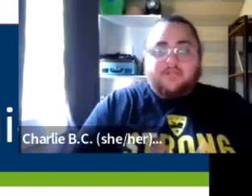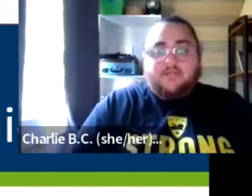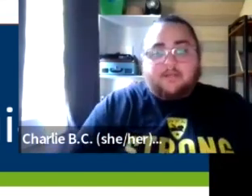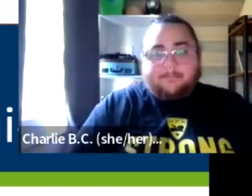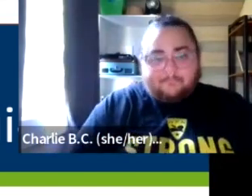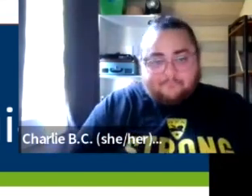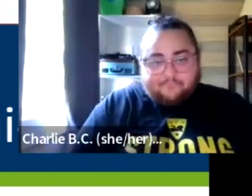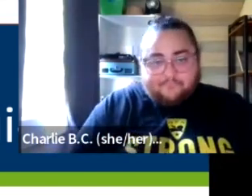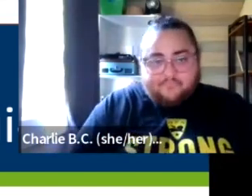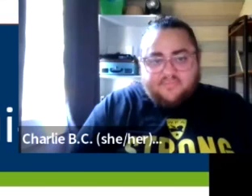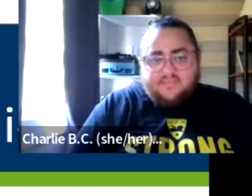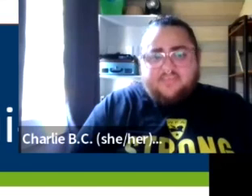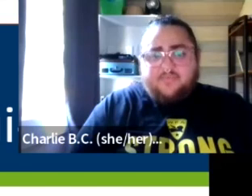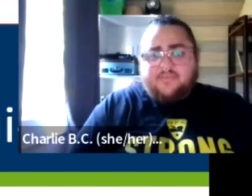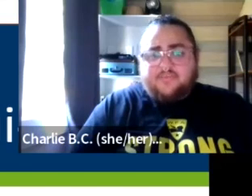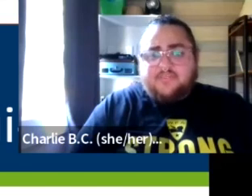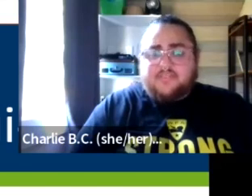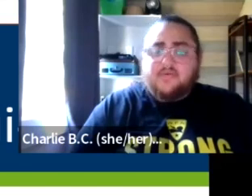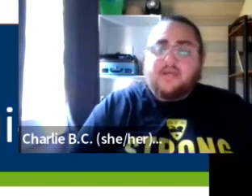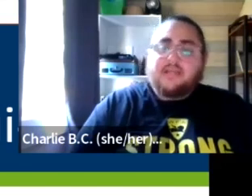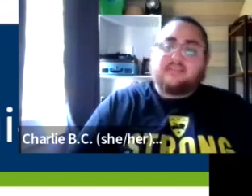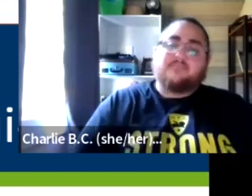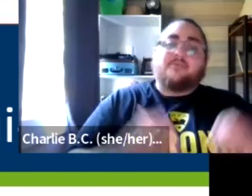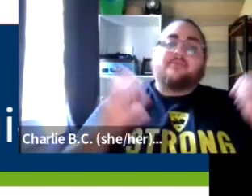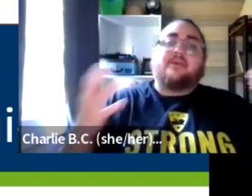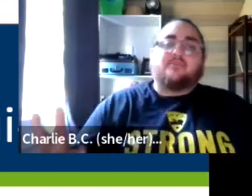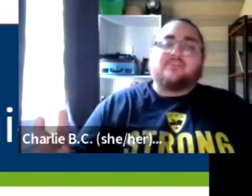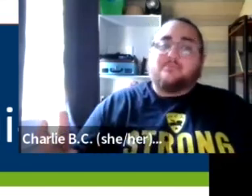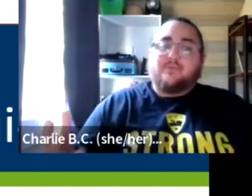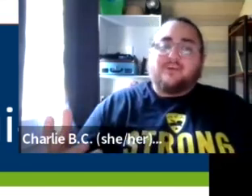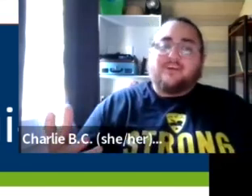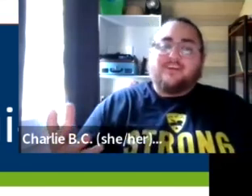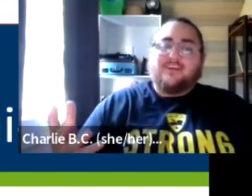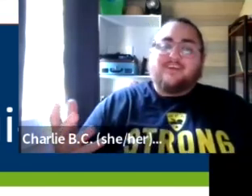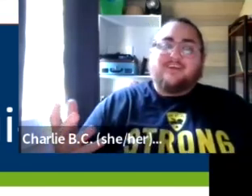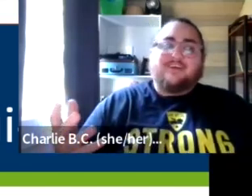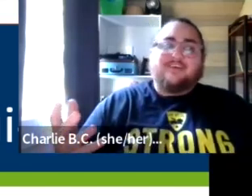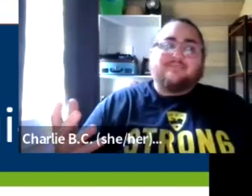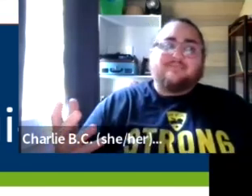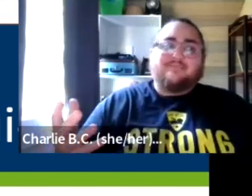board. The Disability Services Legal Guide is probably our most